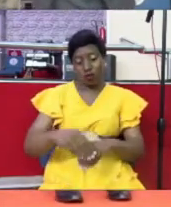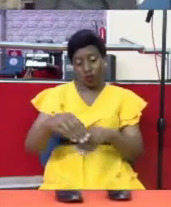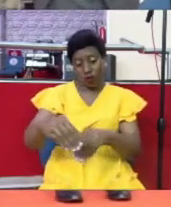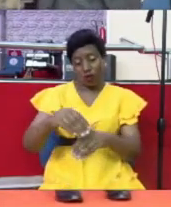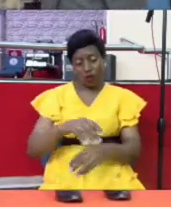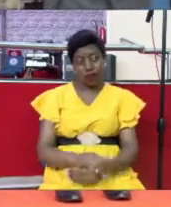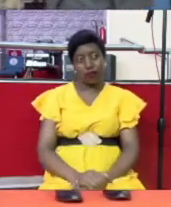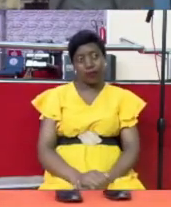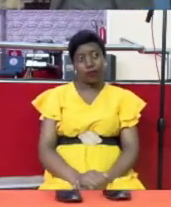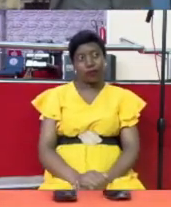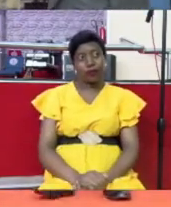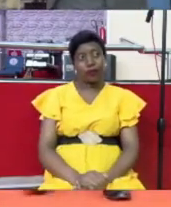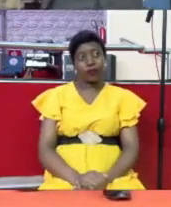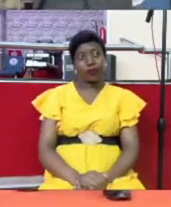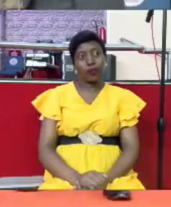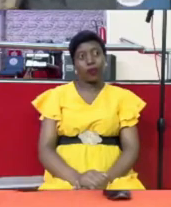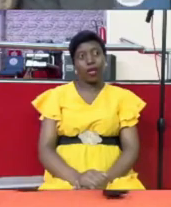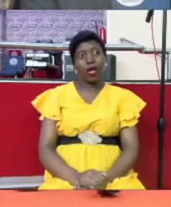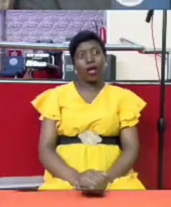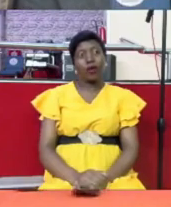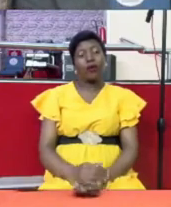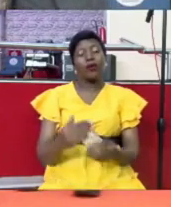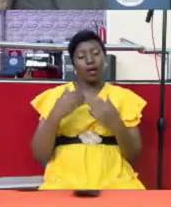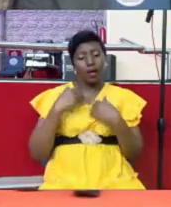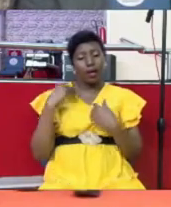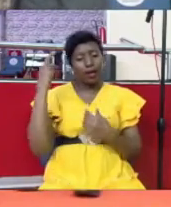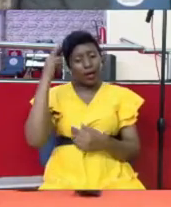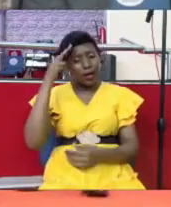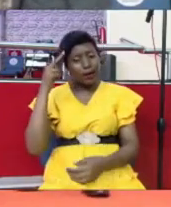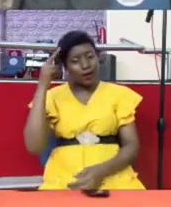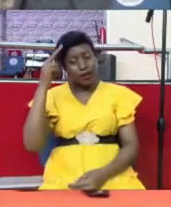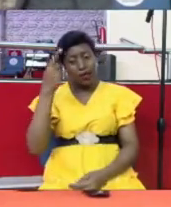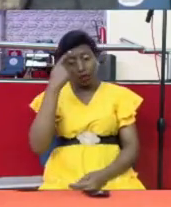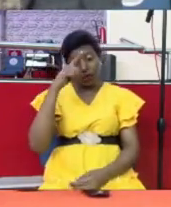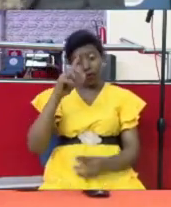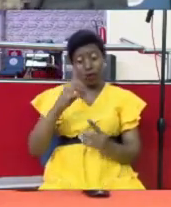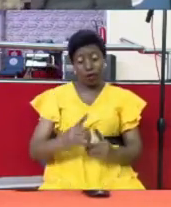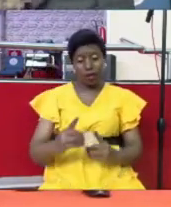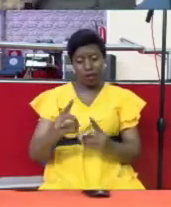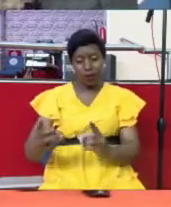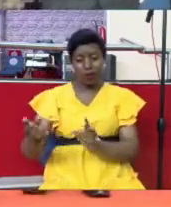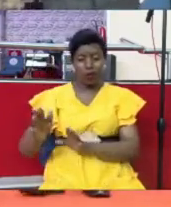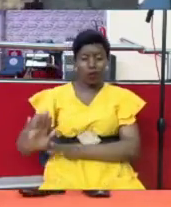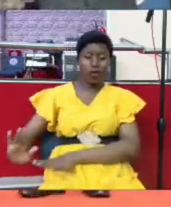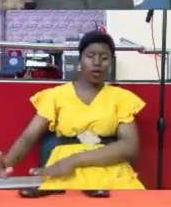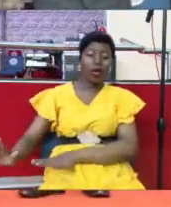following. There was a cause for them to let go of their homes and let go of their